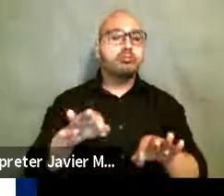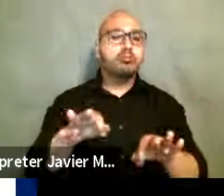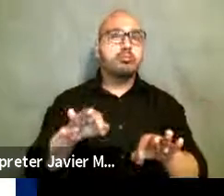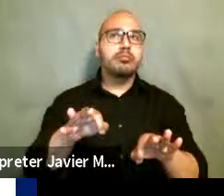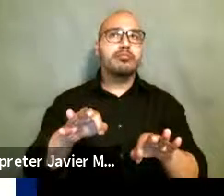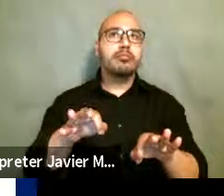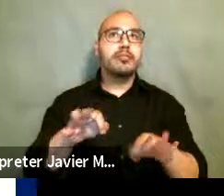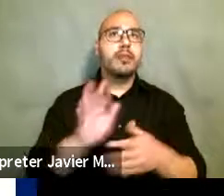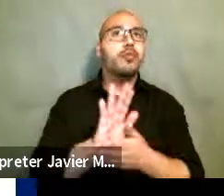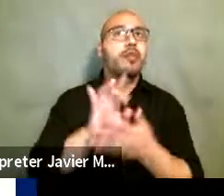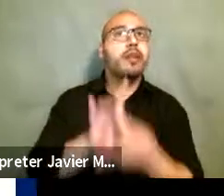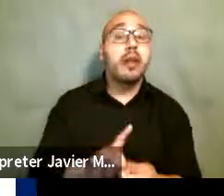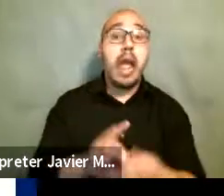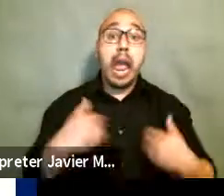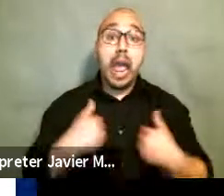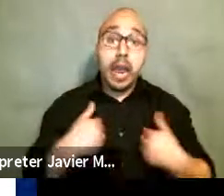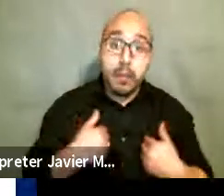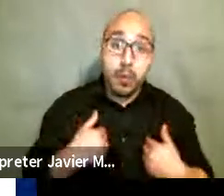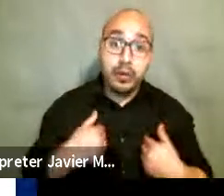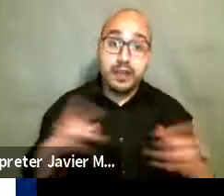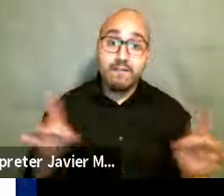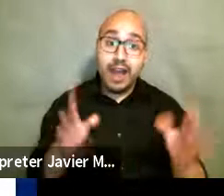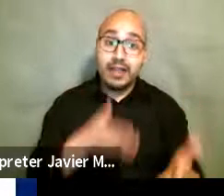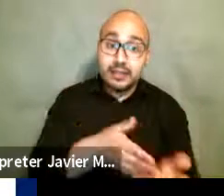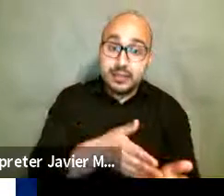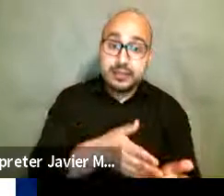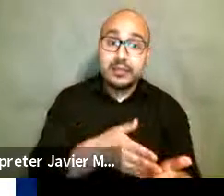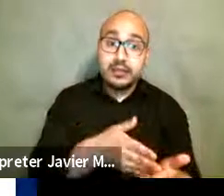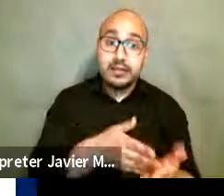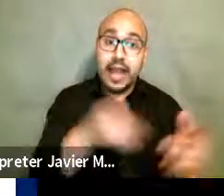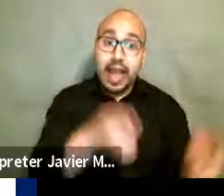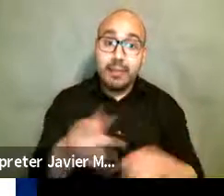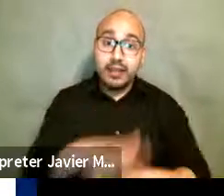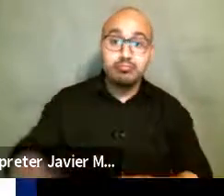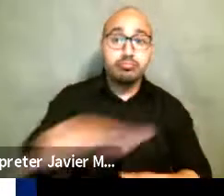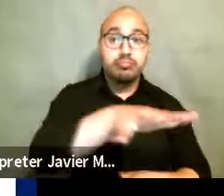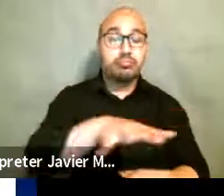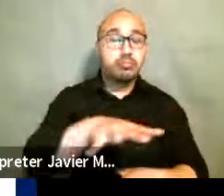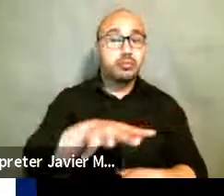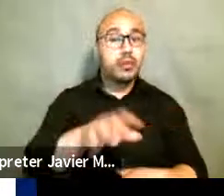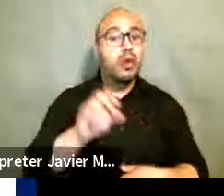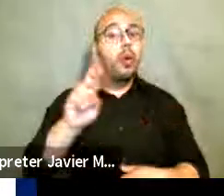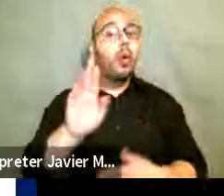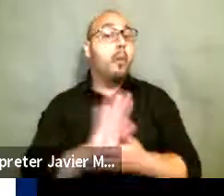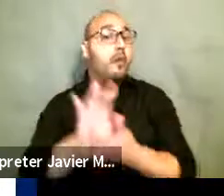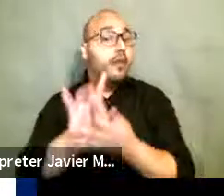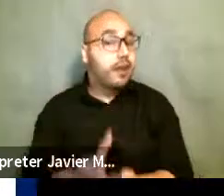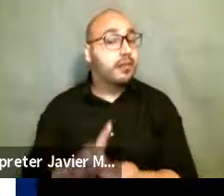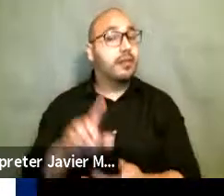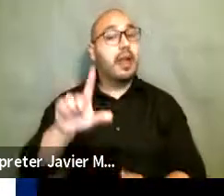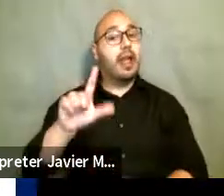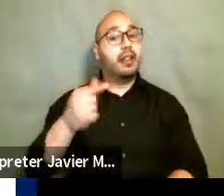animals, that the violence and things that are happening with animals, or it might be about